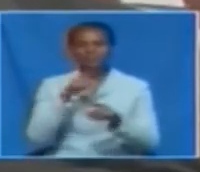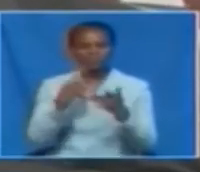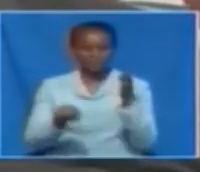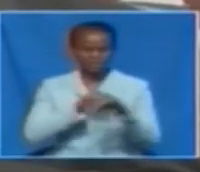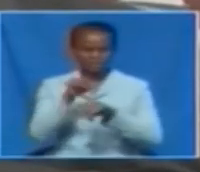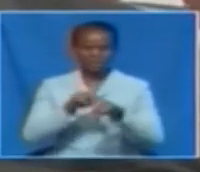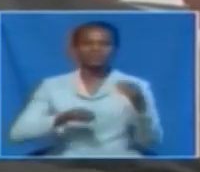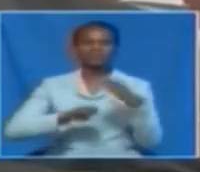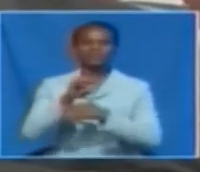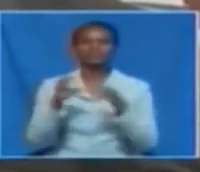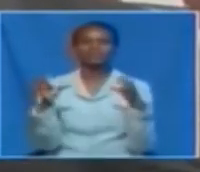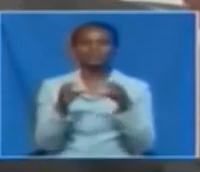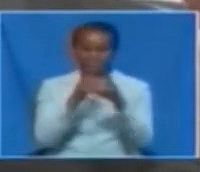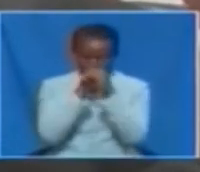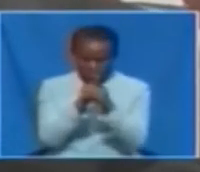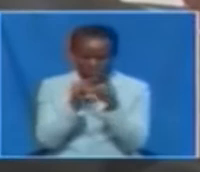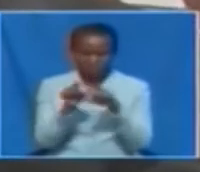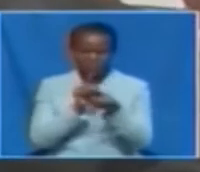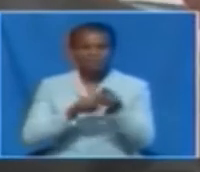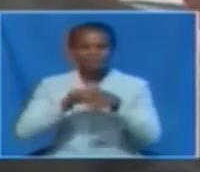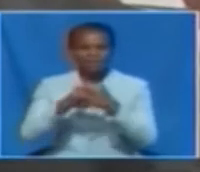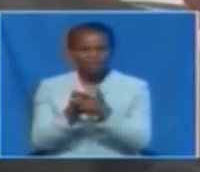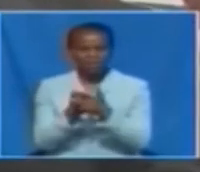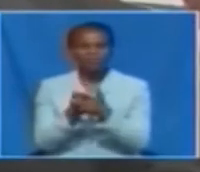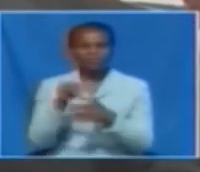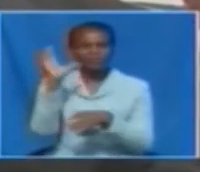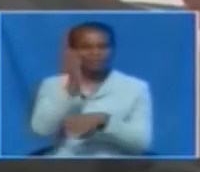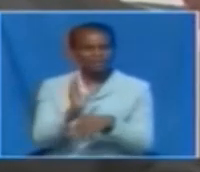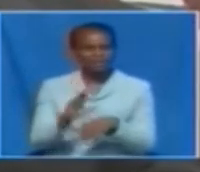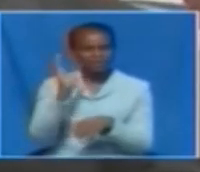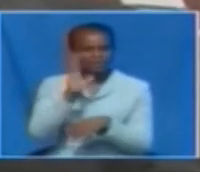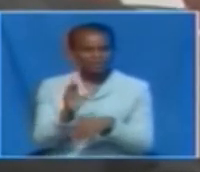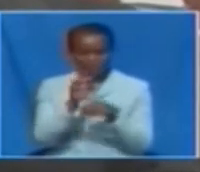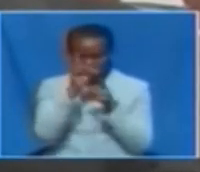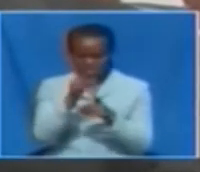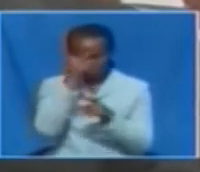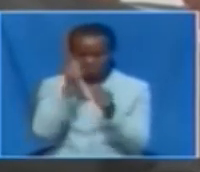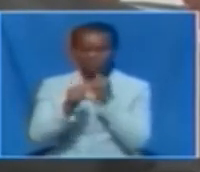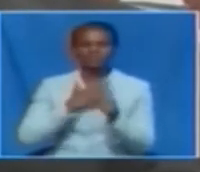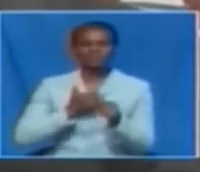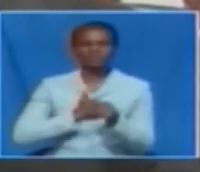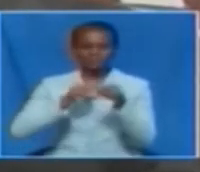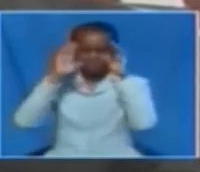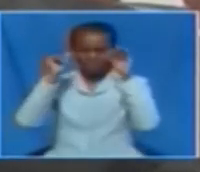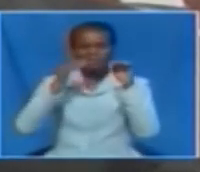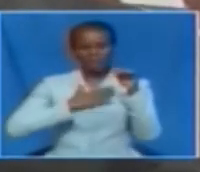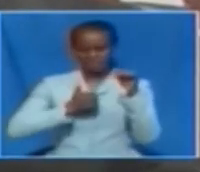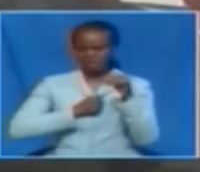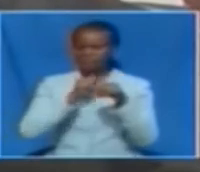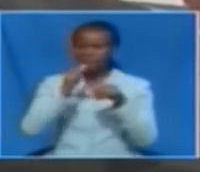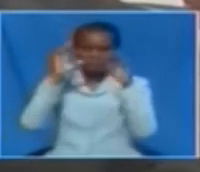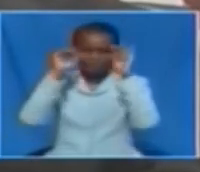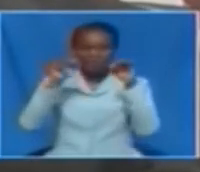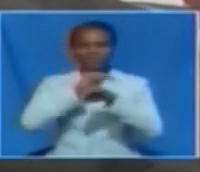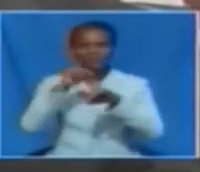National Executive Committee decided. And the concept of saying it's Nevers who decided because I'm the president, even if I was not president, the